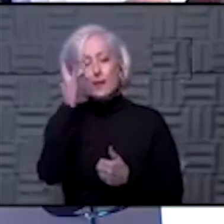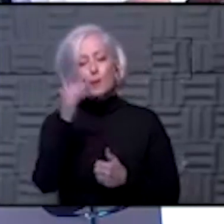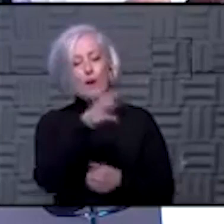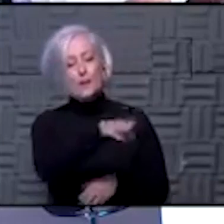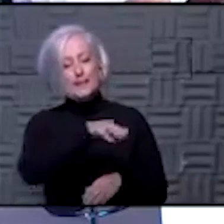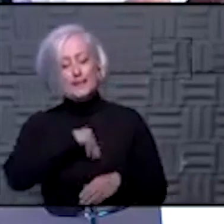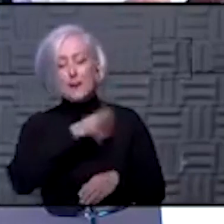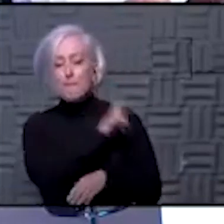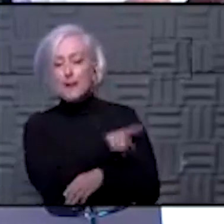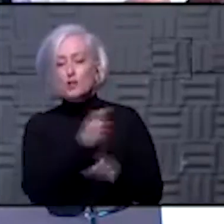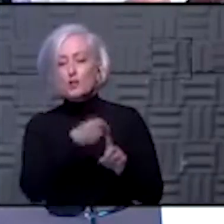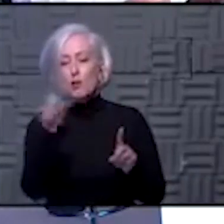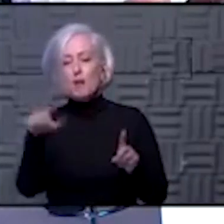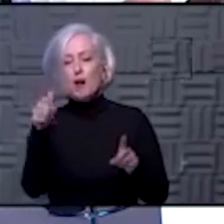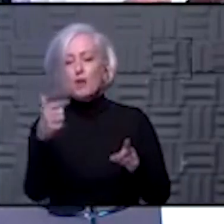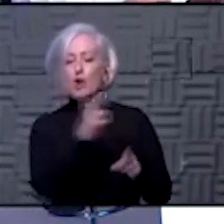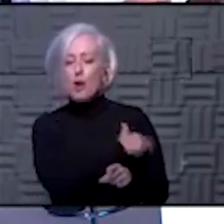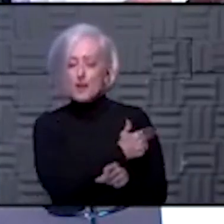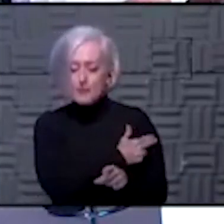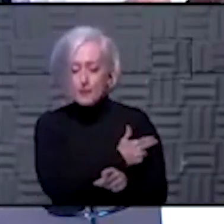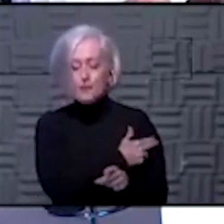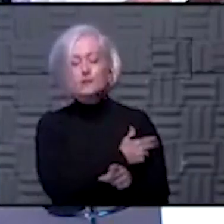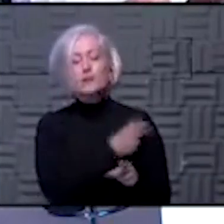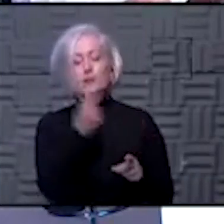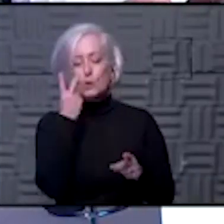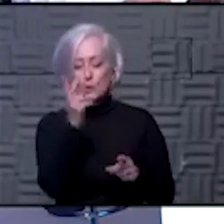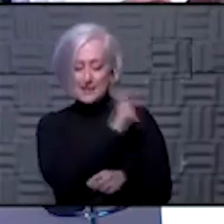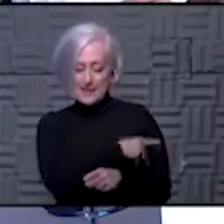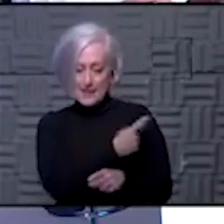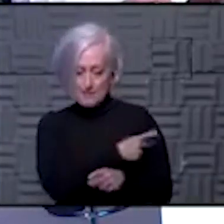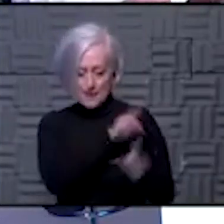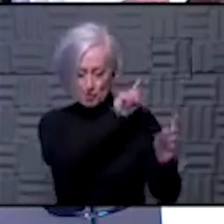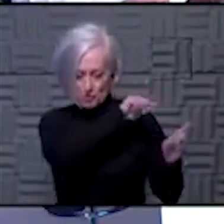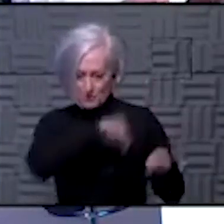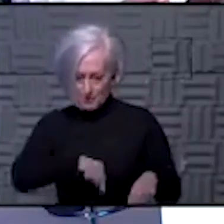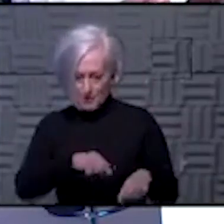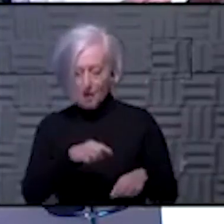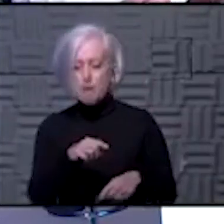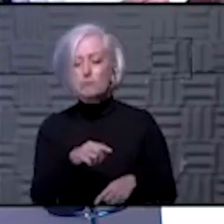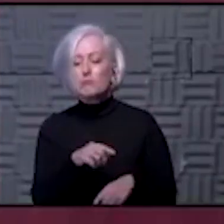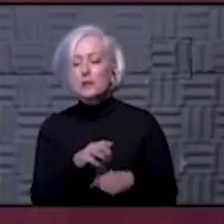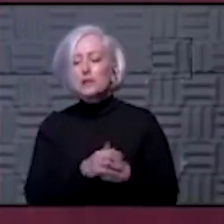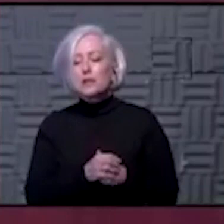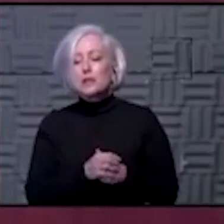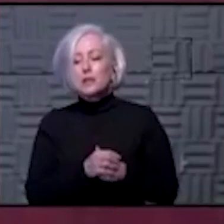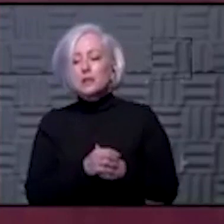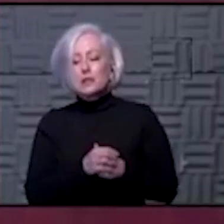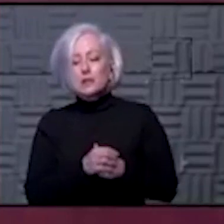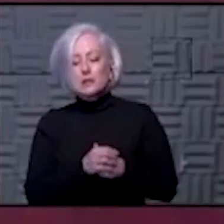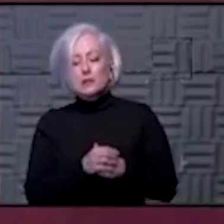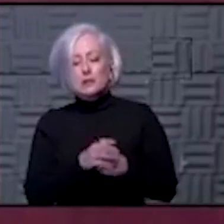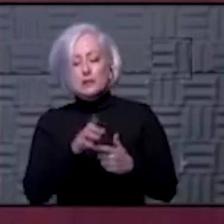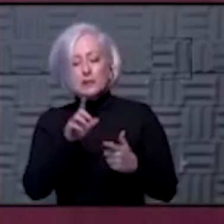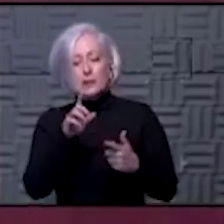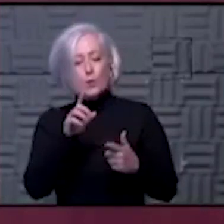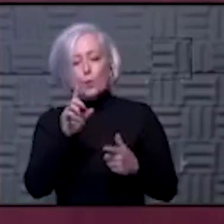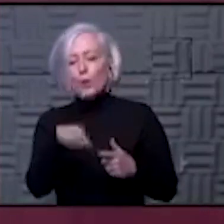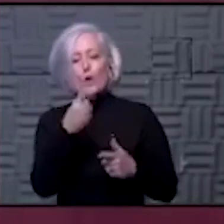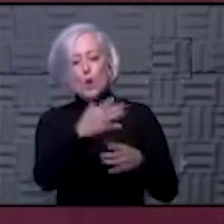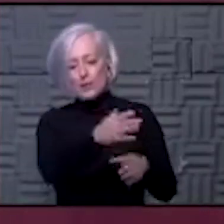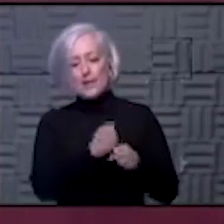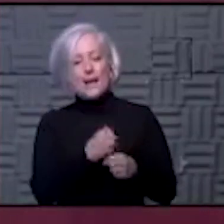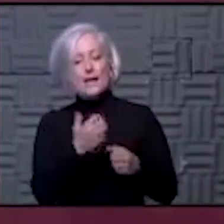because if you just look at the random patient who comes into our emergency room, it's going to be a different ratio. But when we start bringing people in, we only are getting the ones who need to